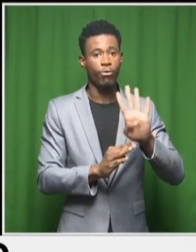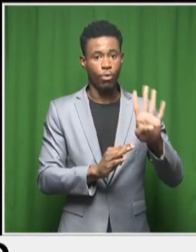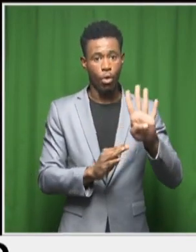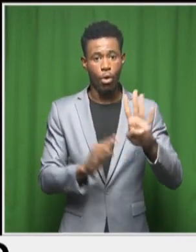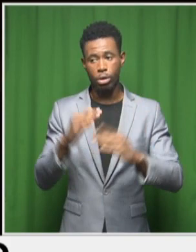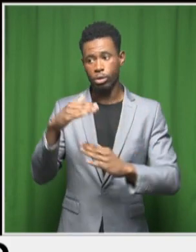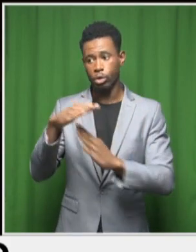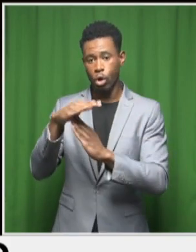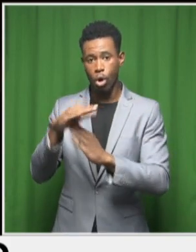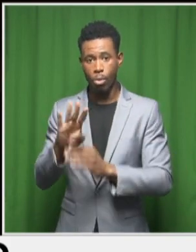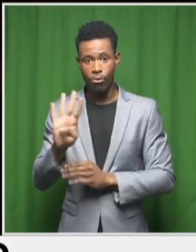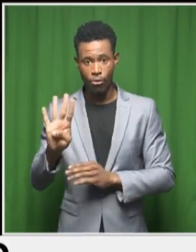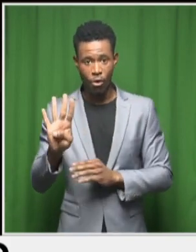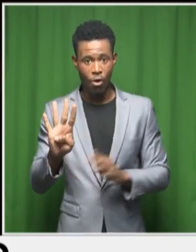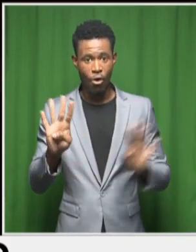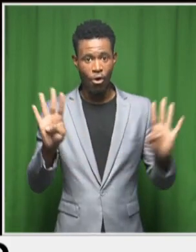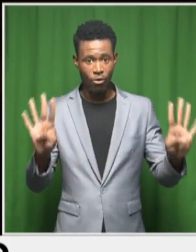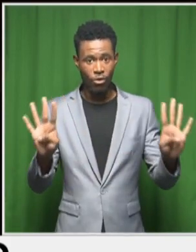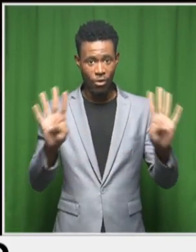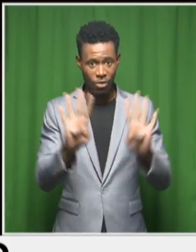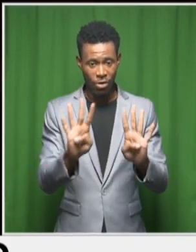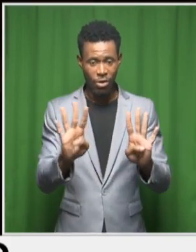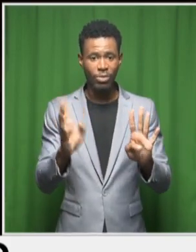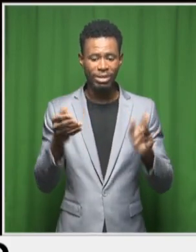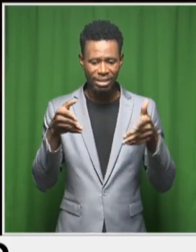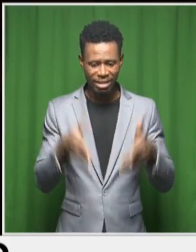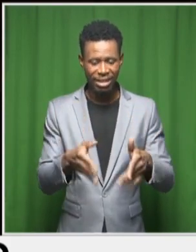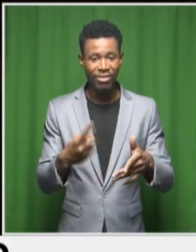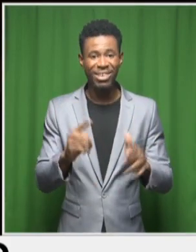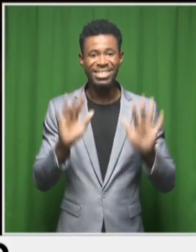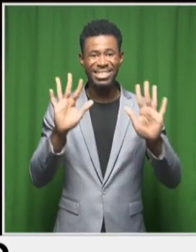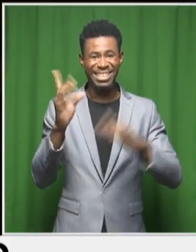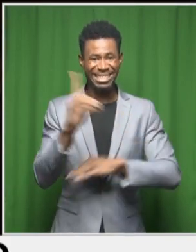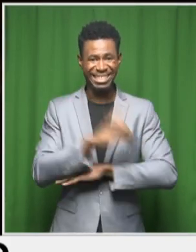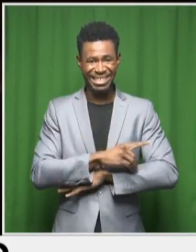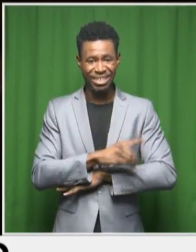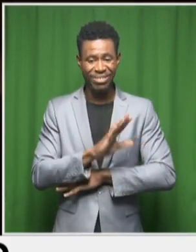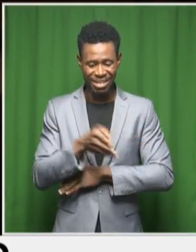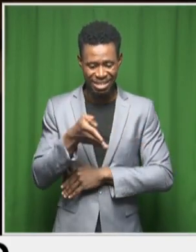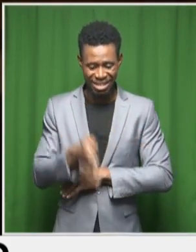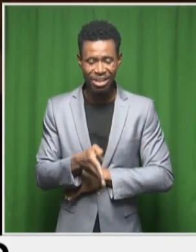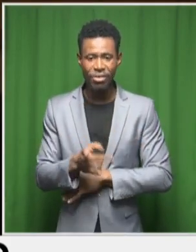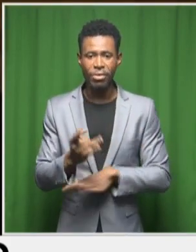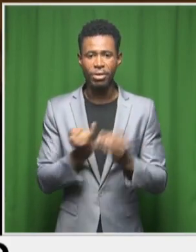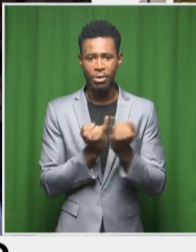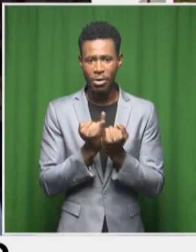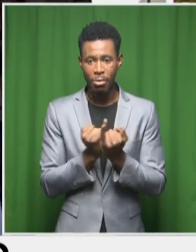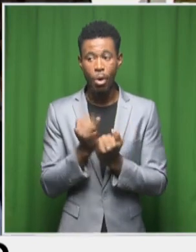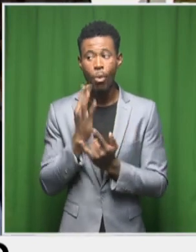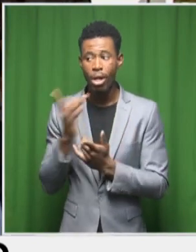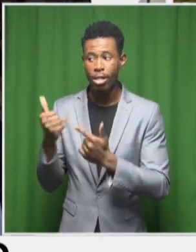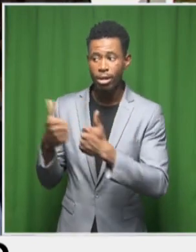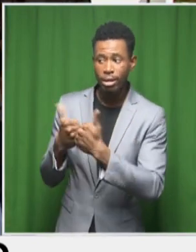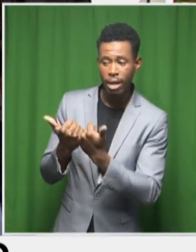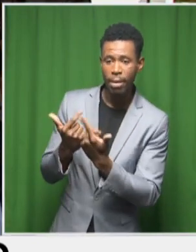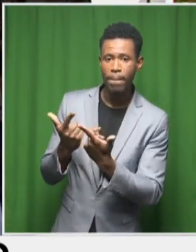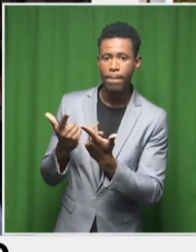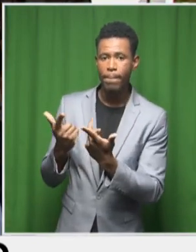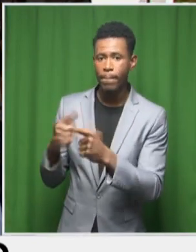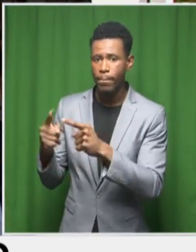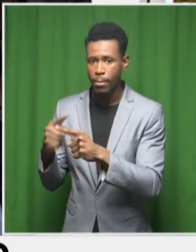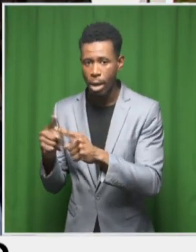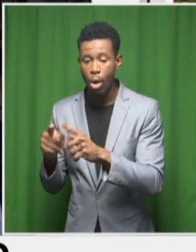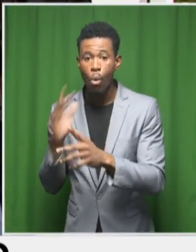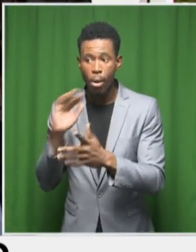competing here for this 10 days. So they will be playing at this fan park for the 10 days. While there's games in between